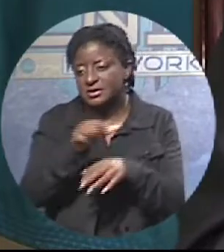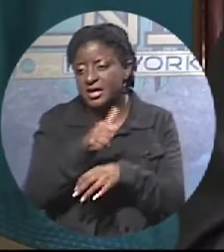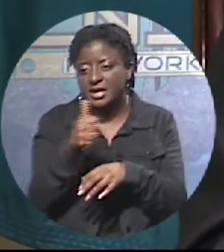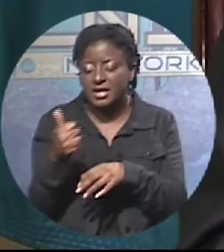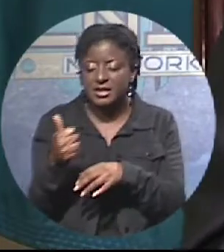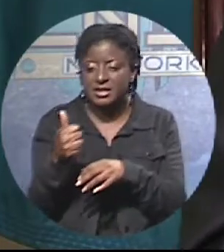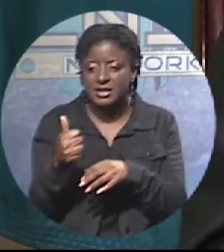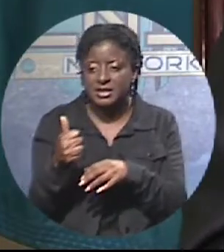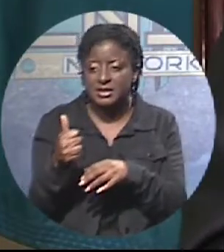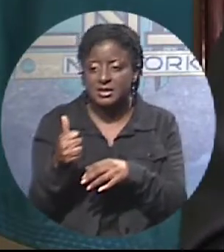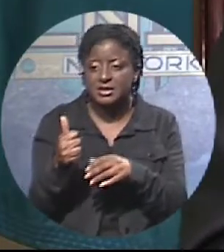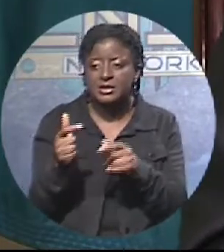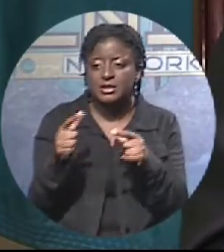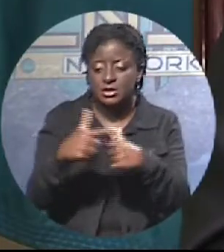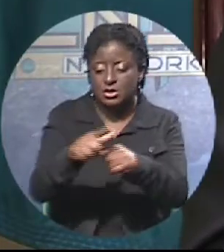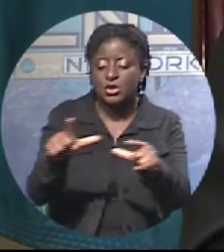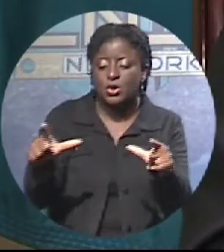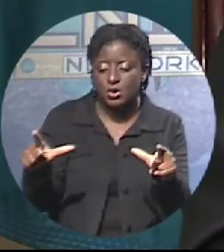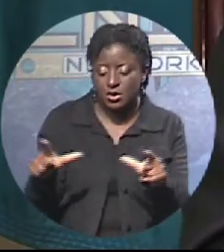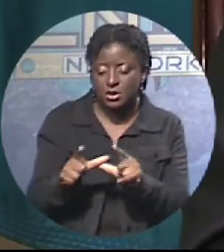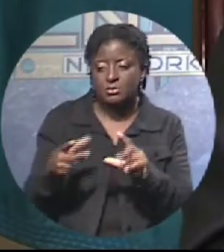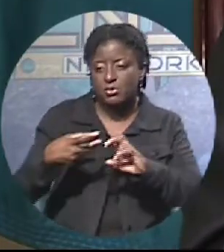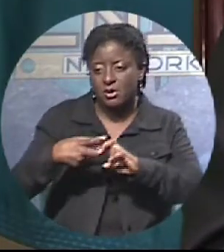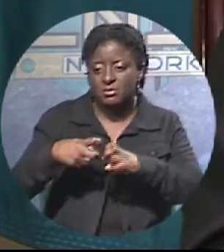their neighbors, which prevents the